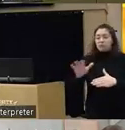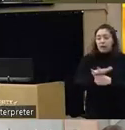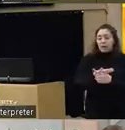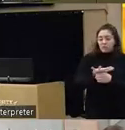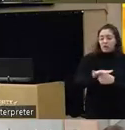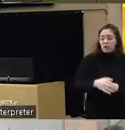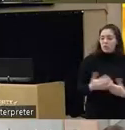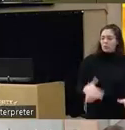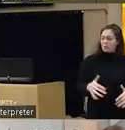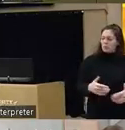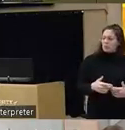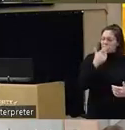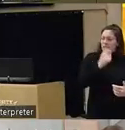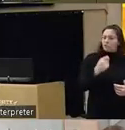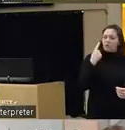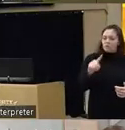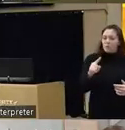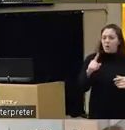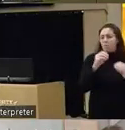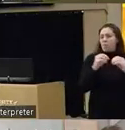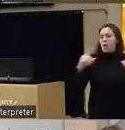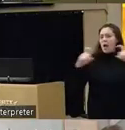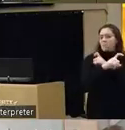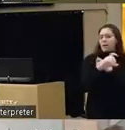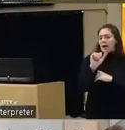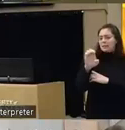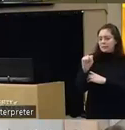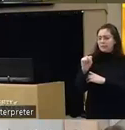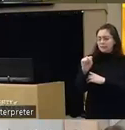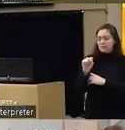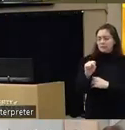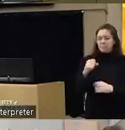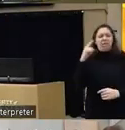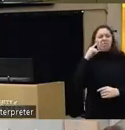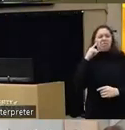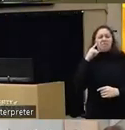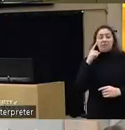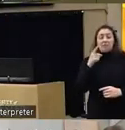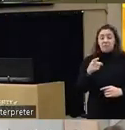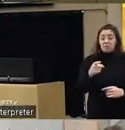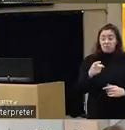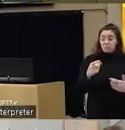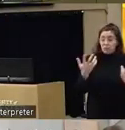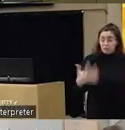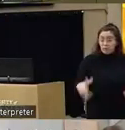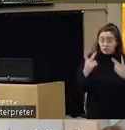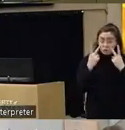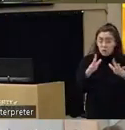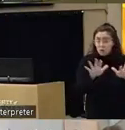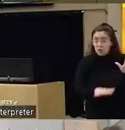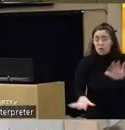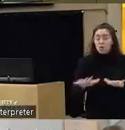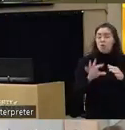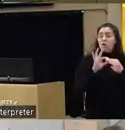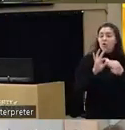knowing what we know about the evidence base for severe and complex cases. But I do think that what we end up seeing has to do with the fact